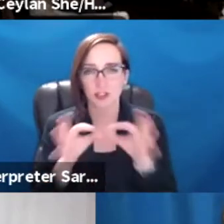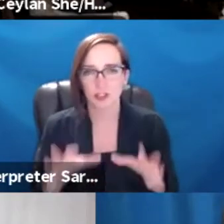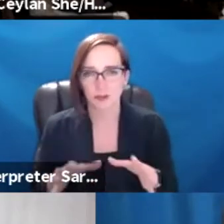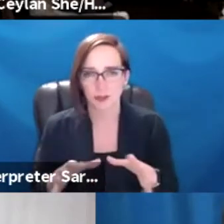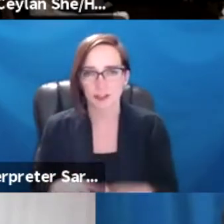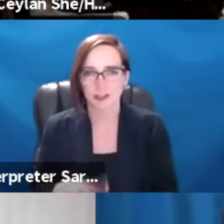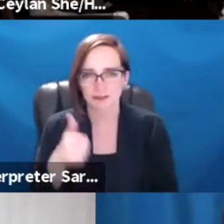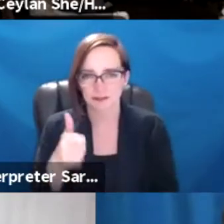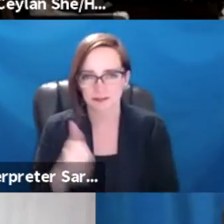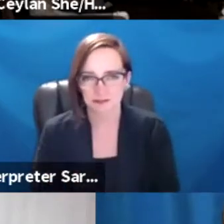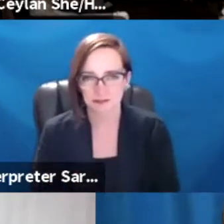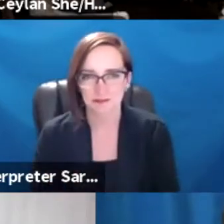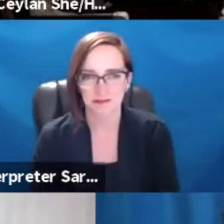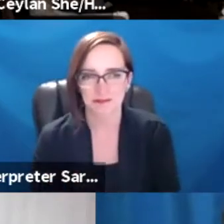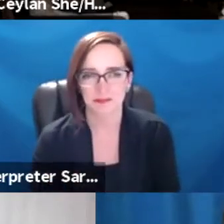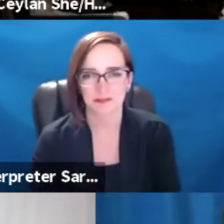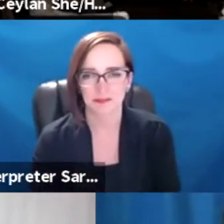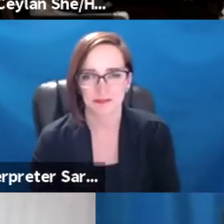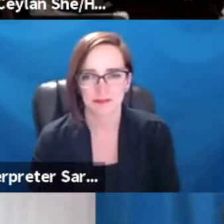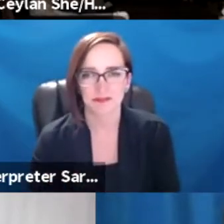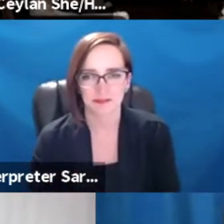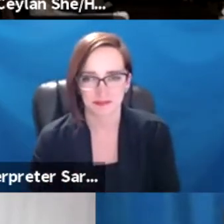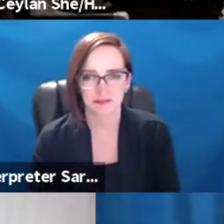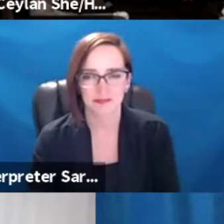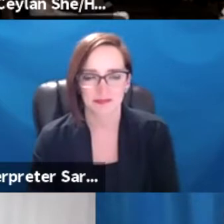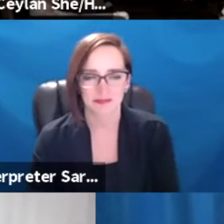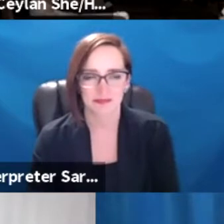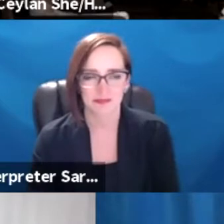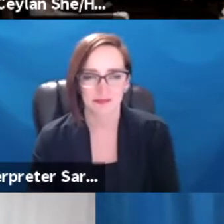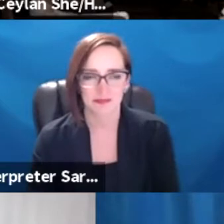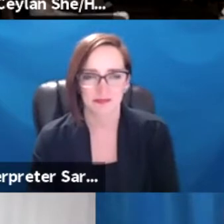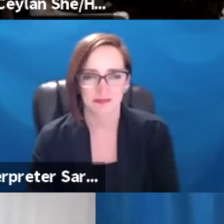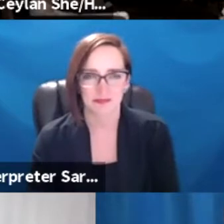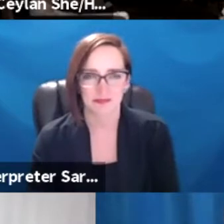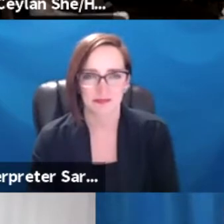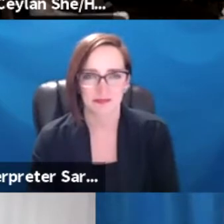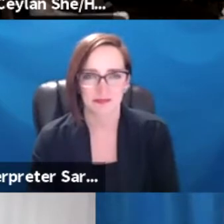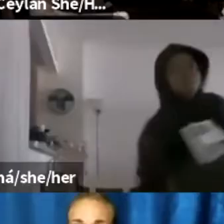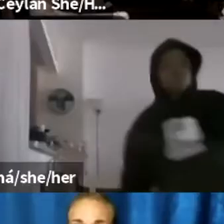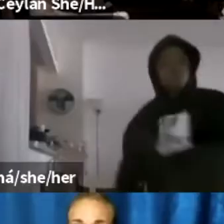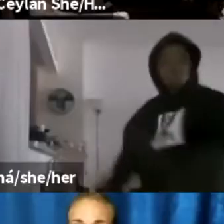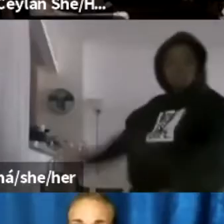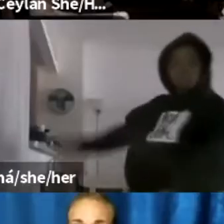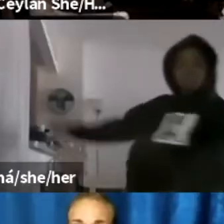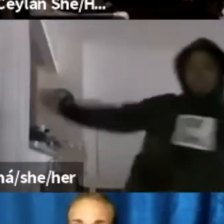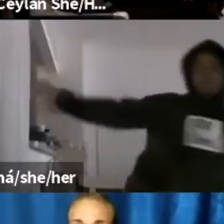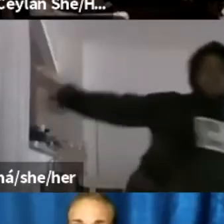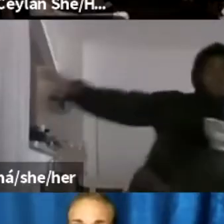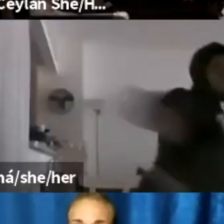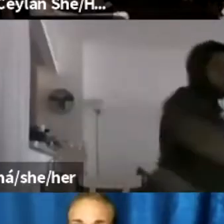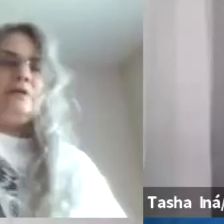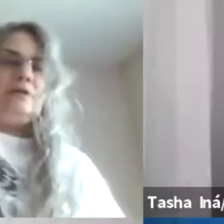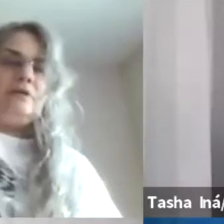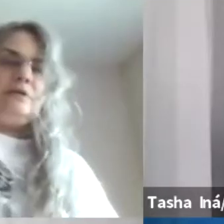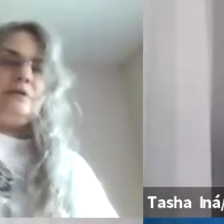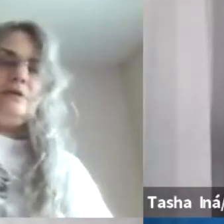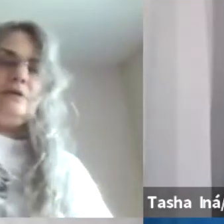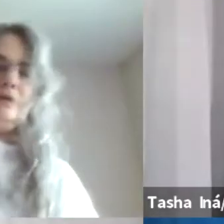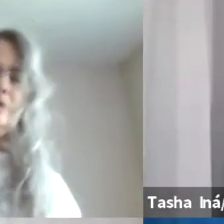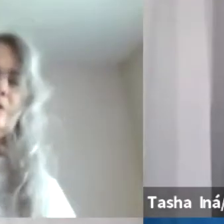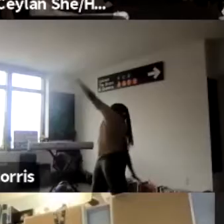above, part of the sky.